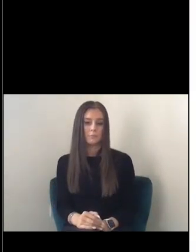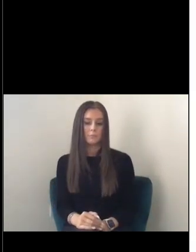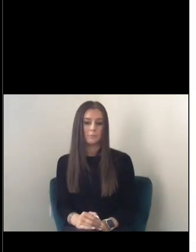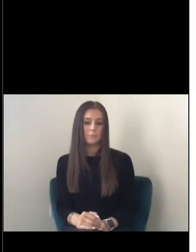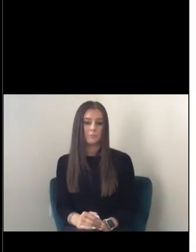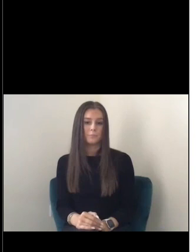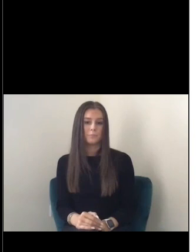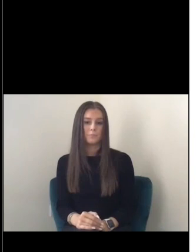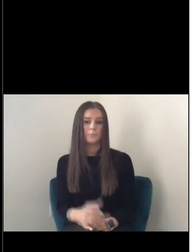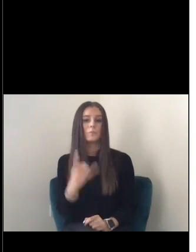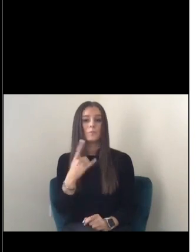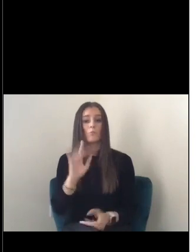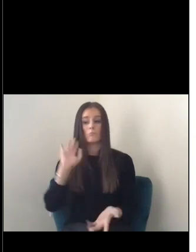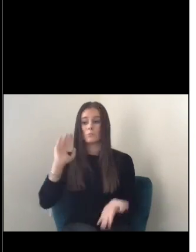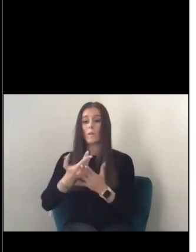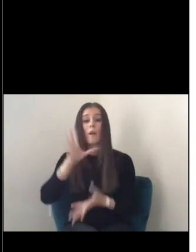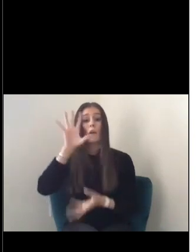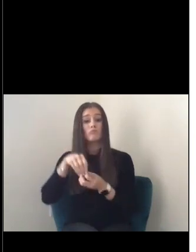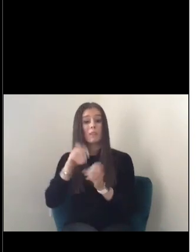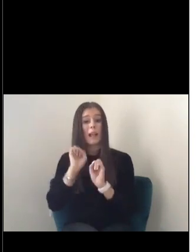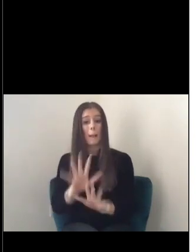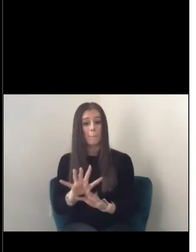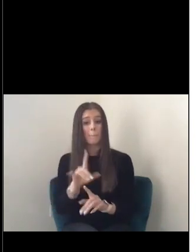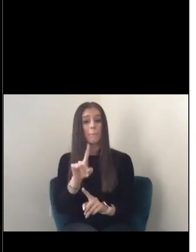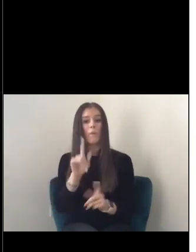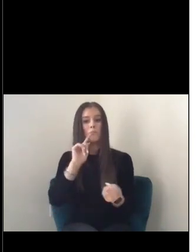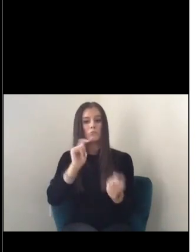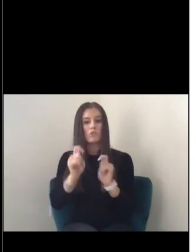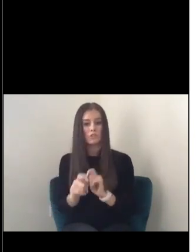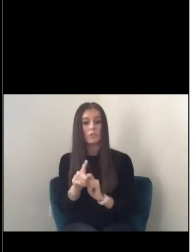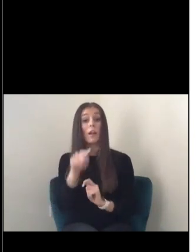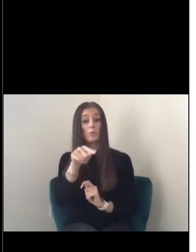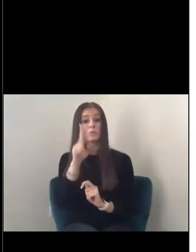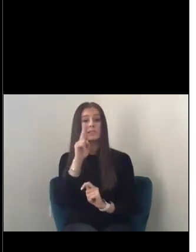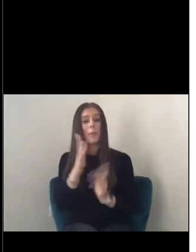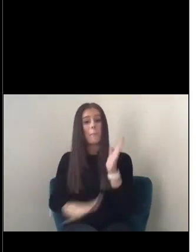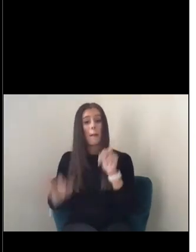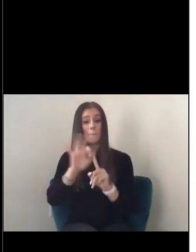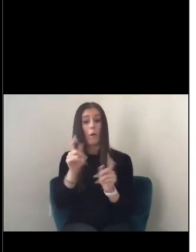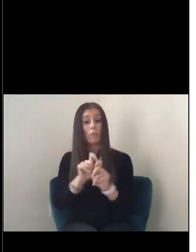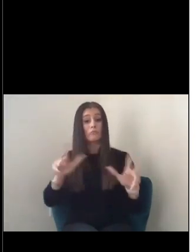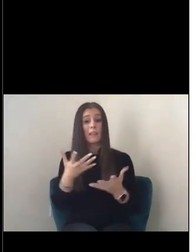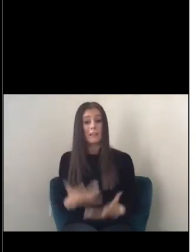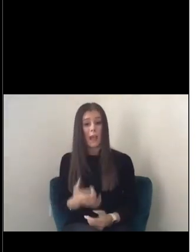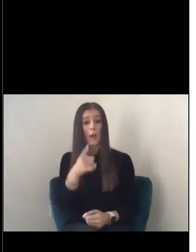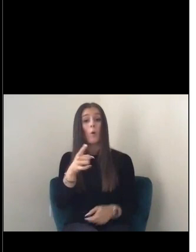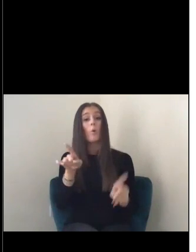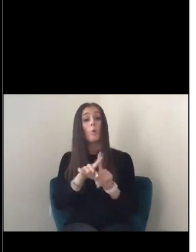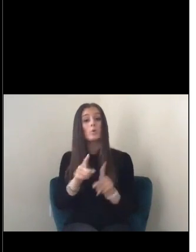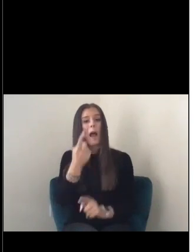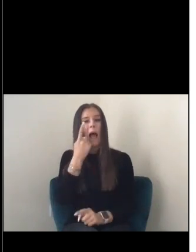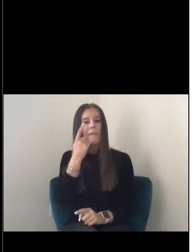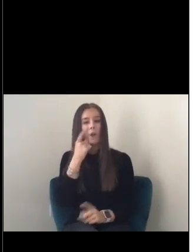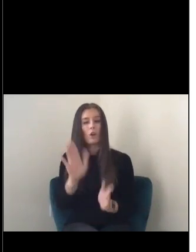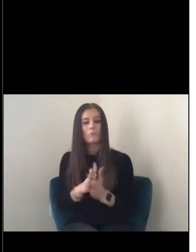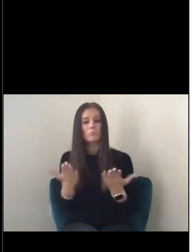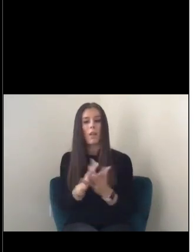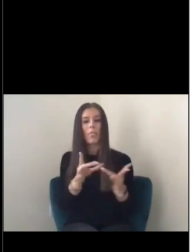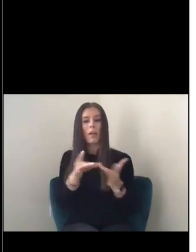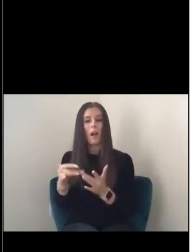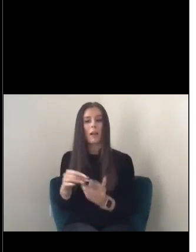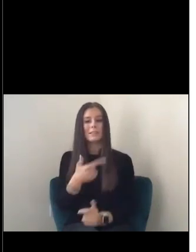So let's recap on those refinements. This map on screen is also shown on pages 70 to